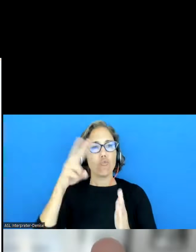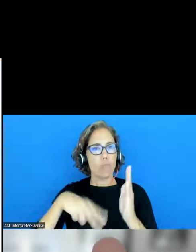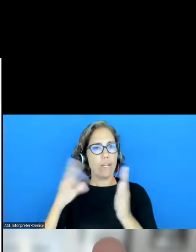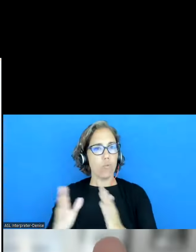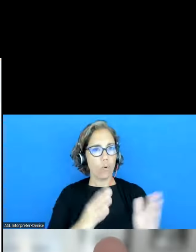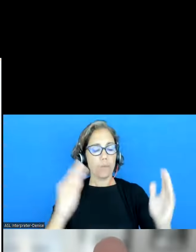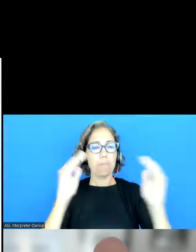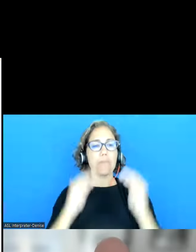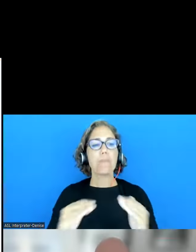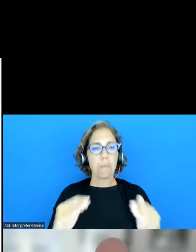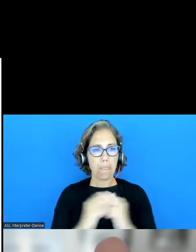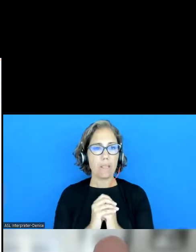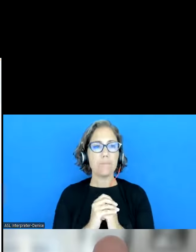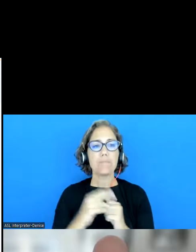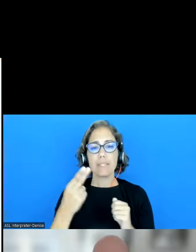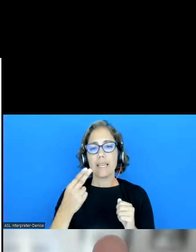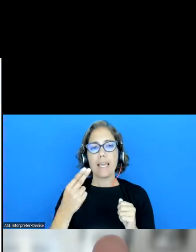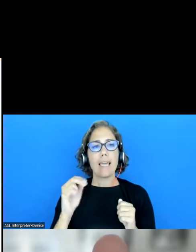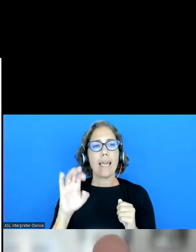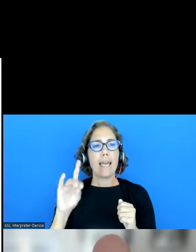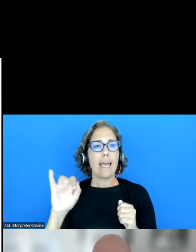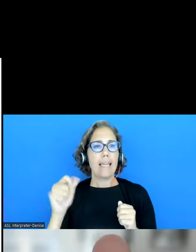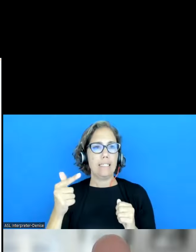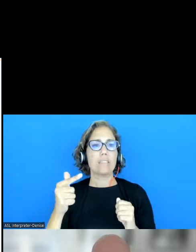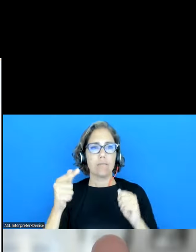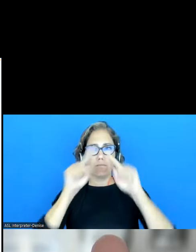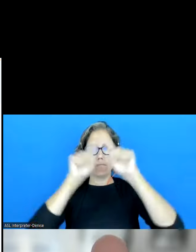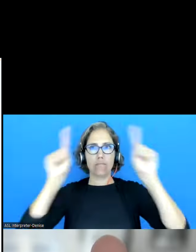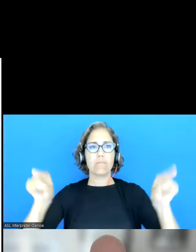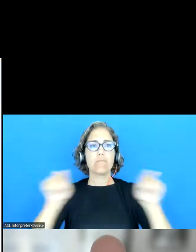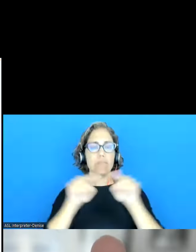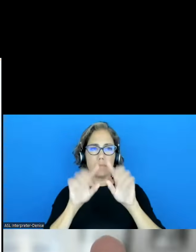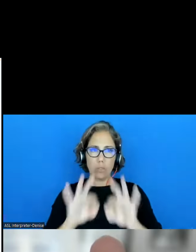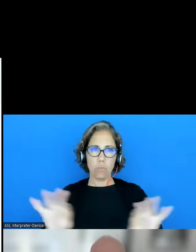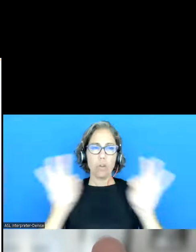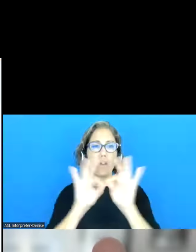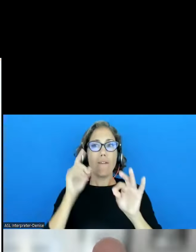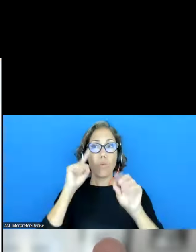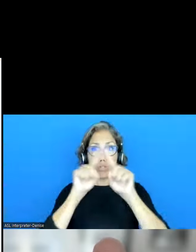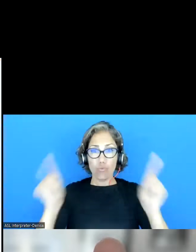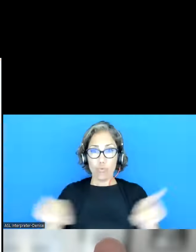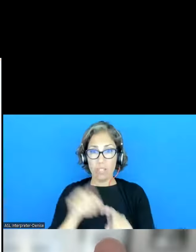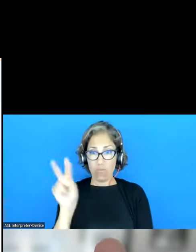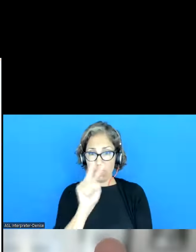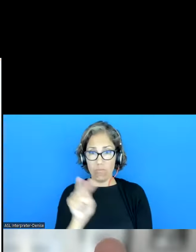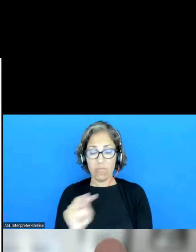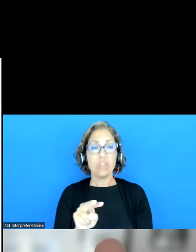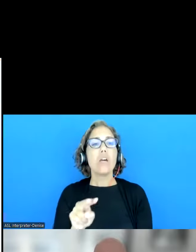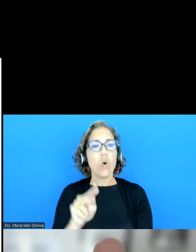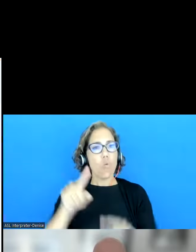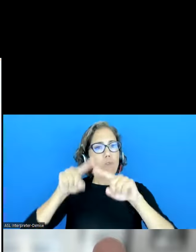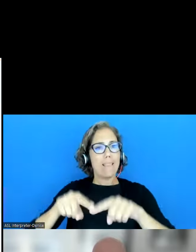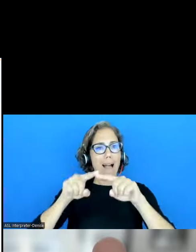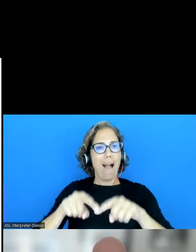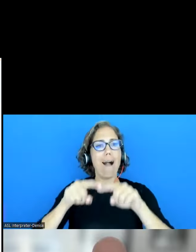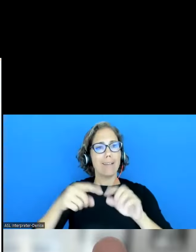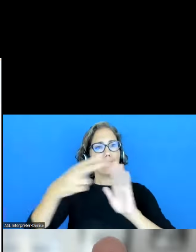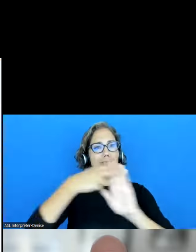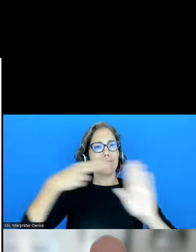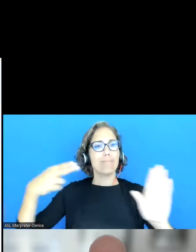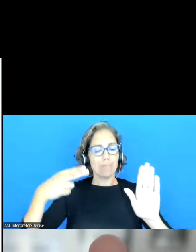Headings are so key, especially for screen reader users. Screen reader users often rely on headings so that they understand the content